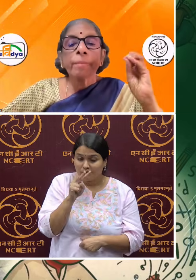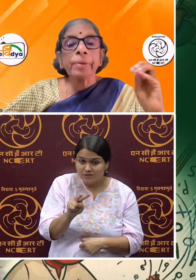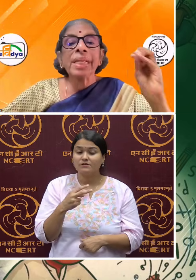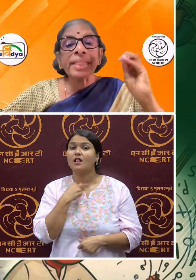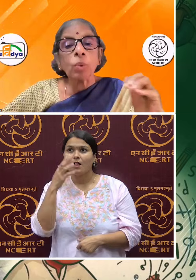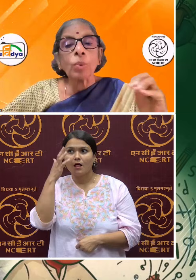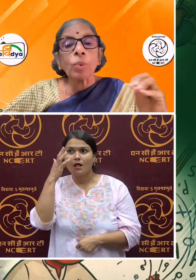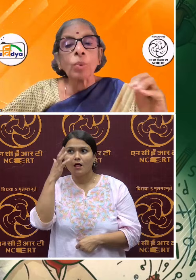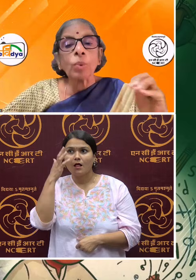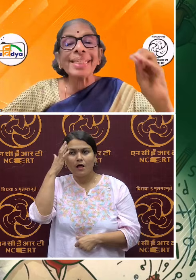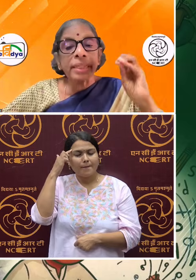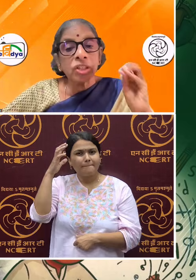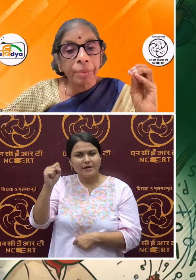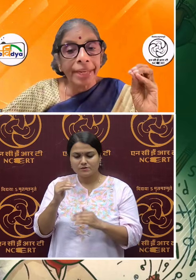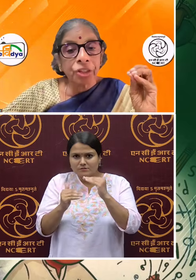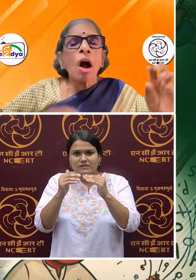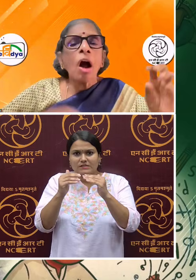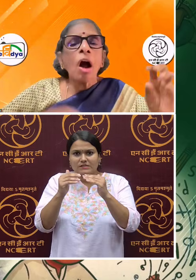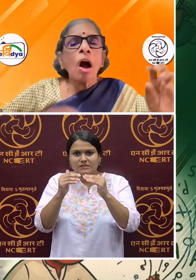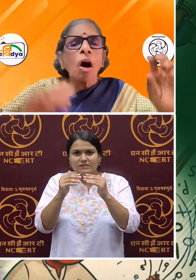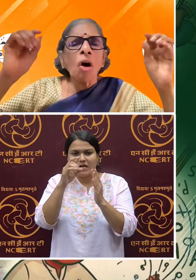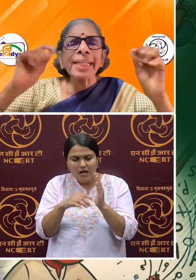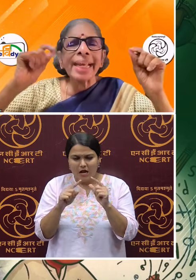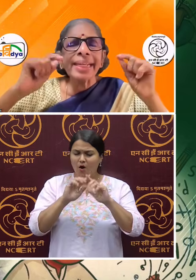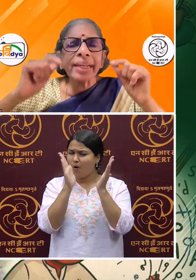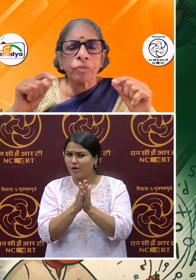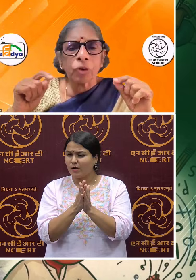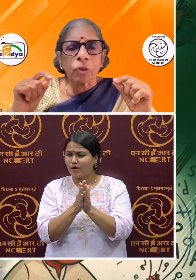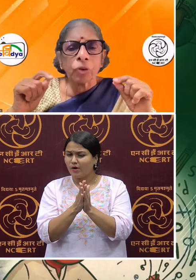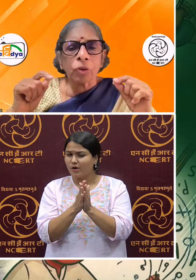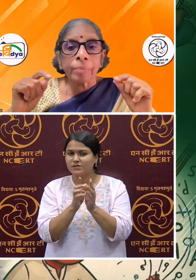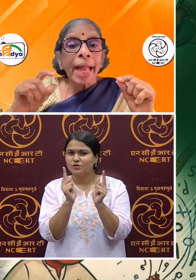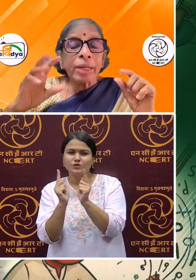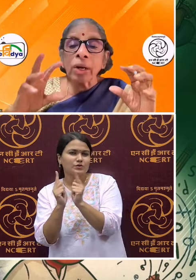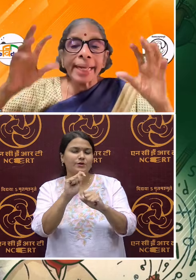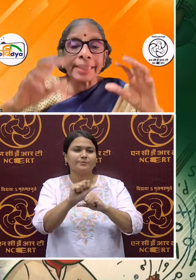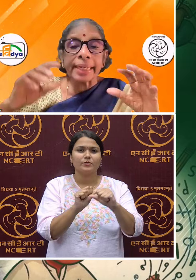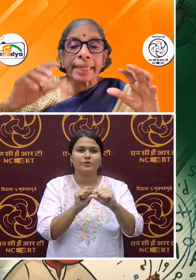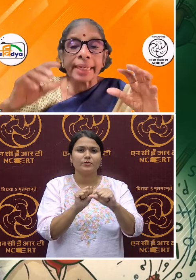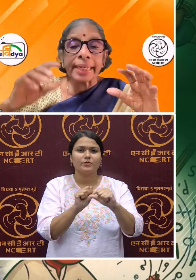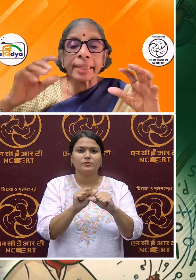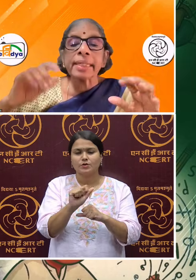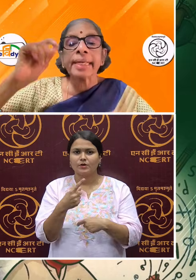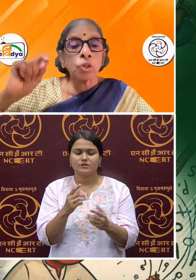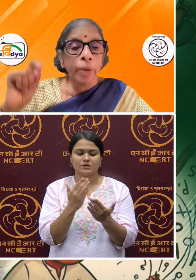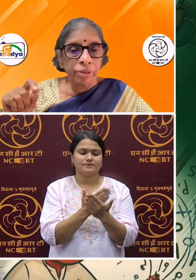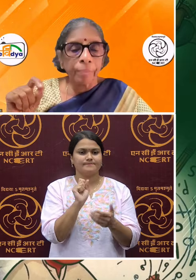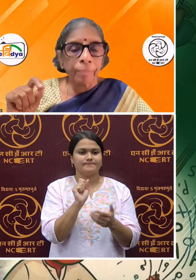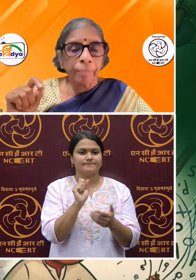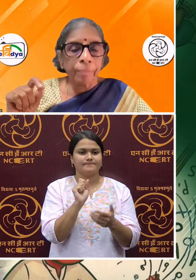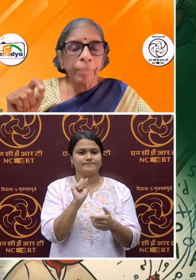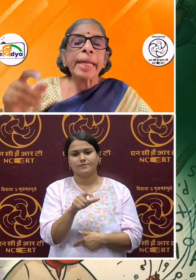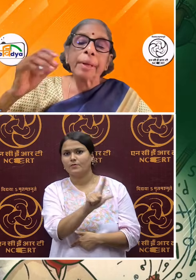auditory, memory, sequencing, discrimination, all these are little flaws. You cannot take a checklist and say yes